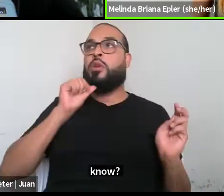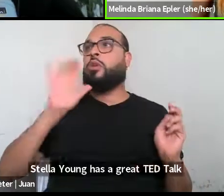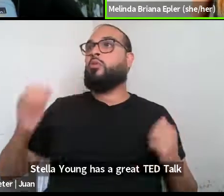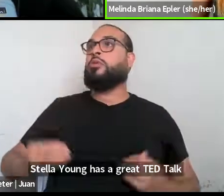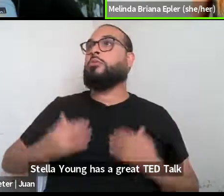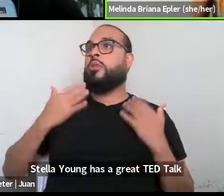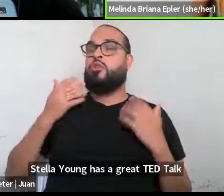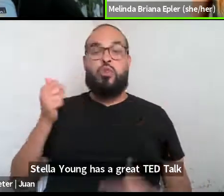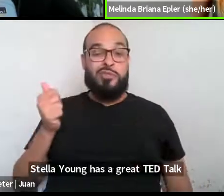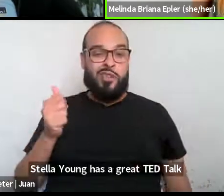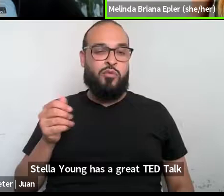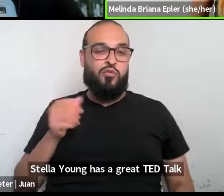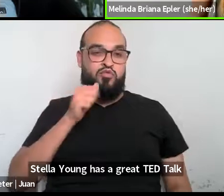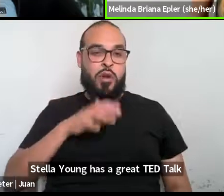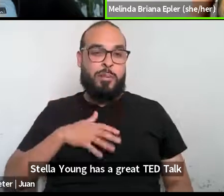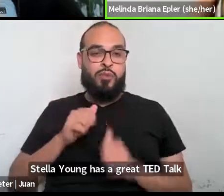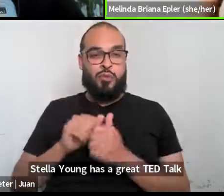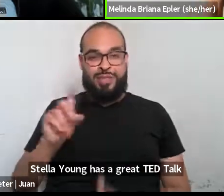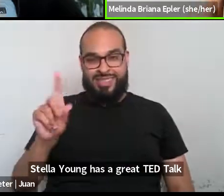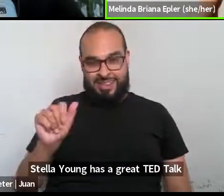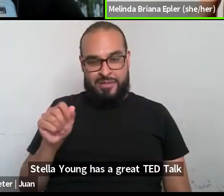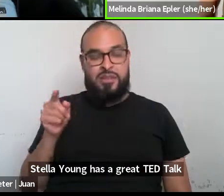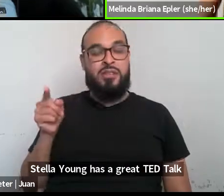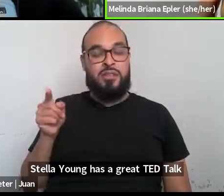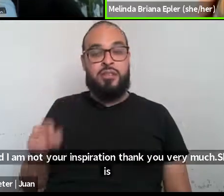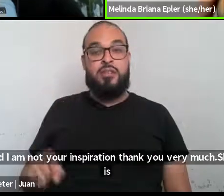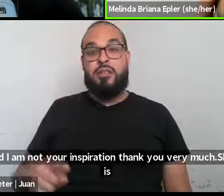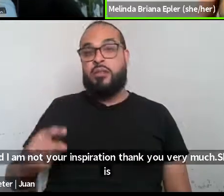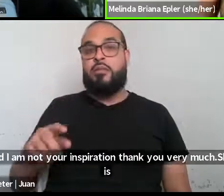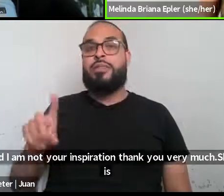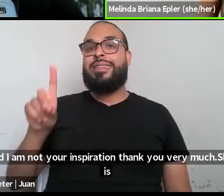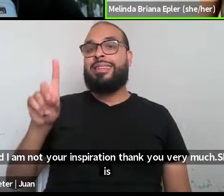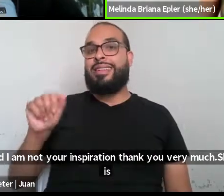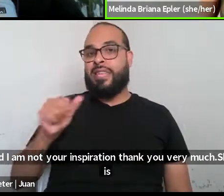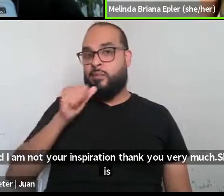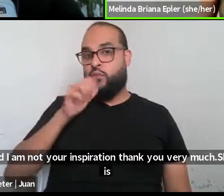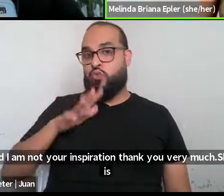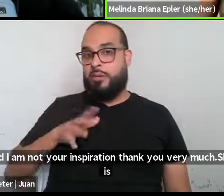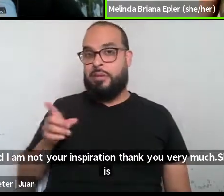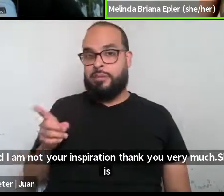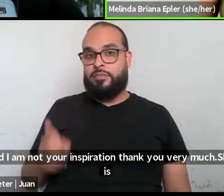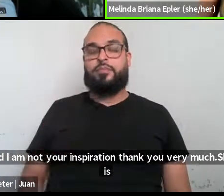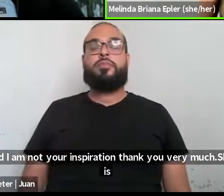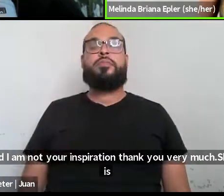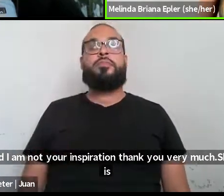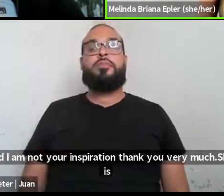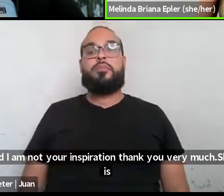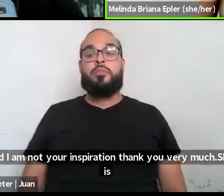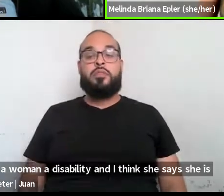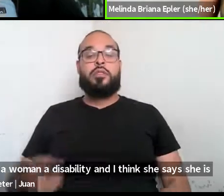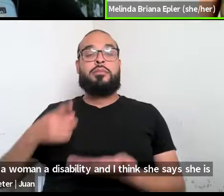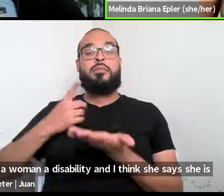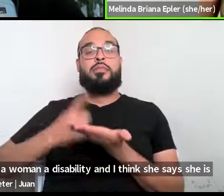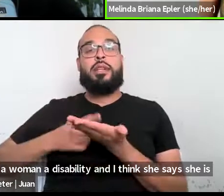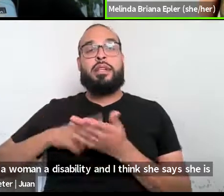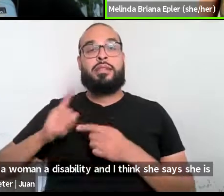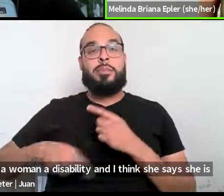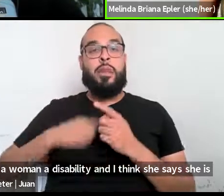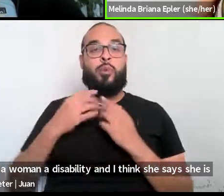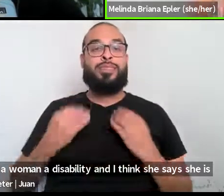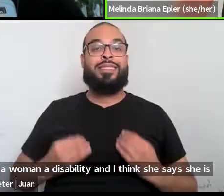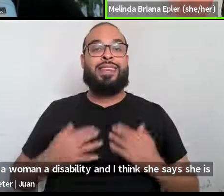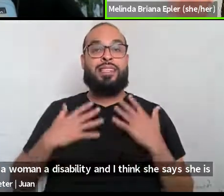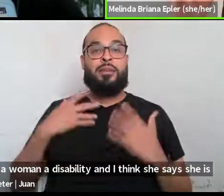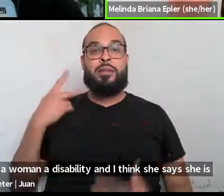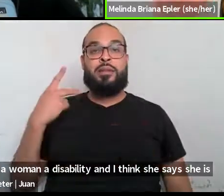with a disability that I think she actually says she's a disabled woman who talks about inspiration porn, that people with